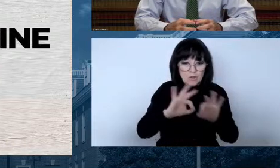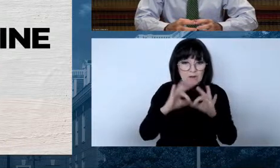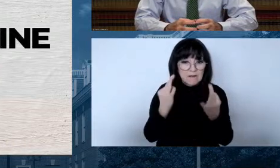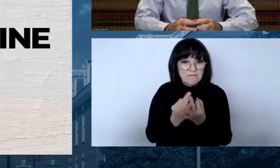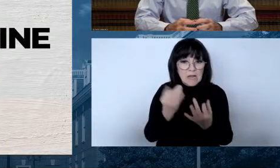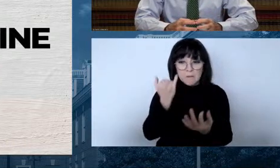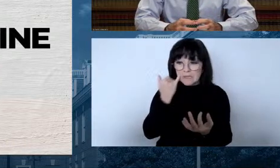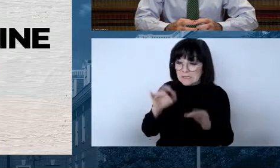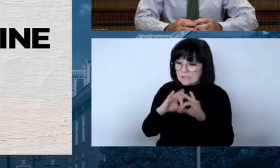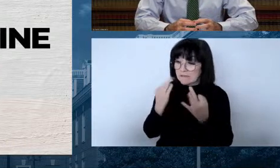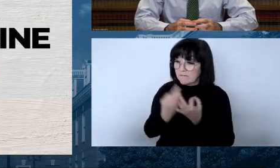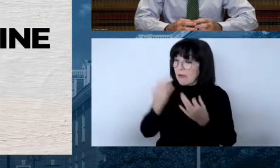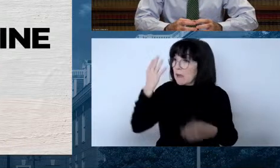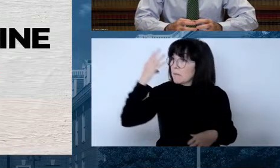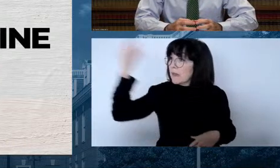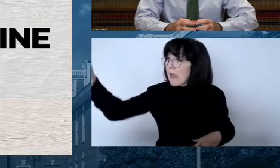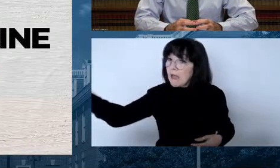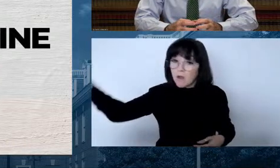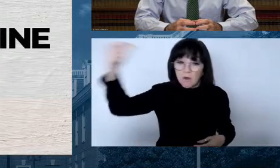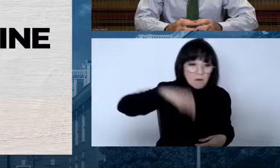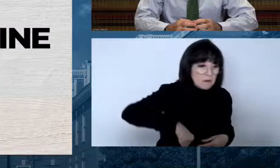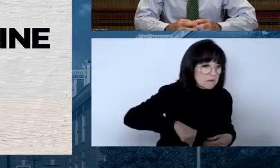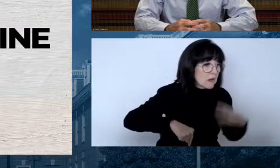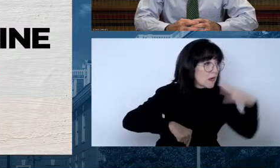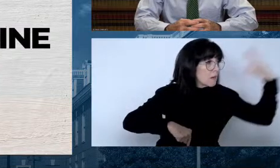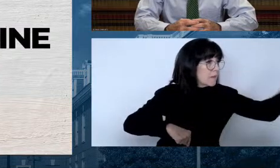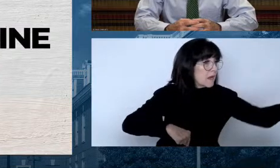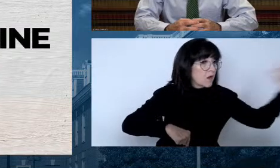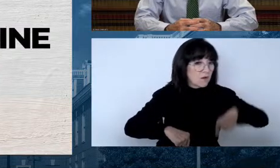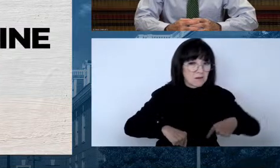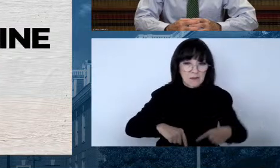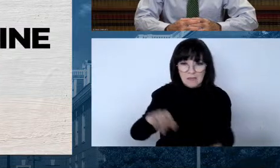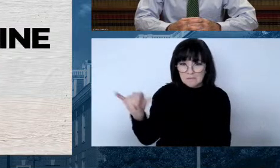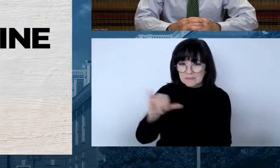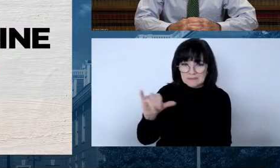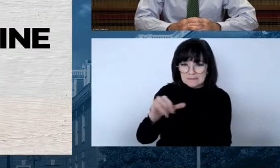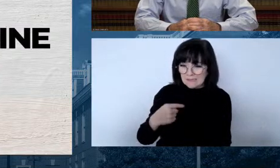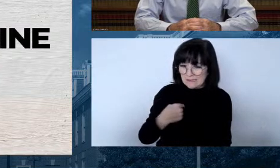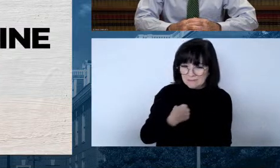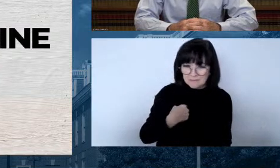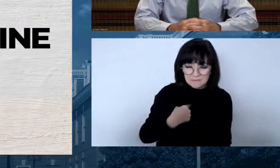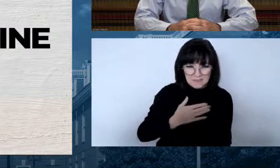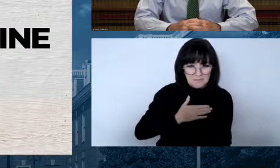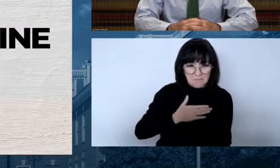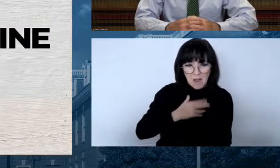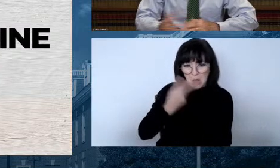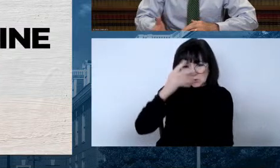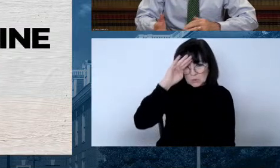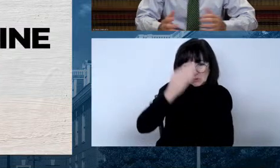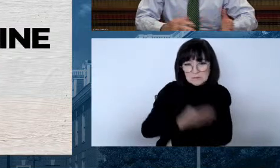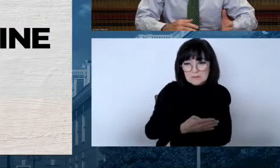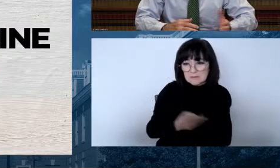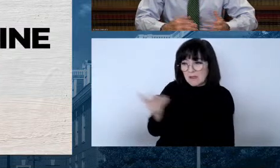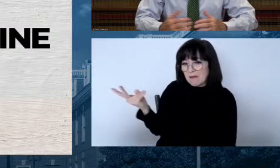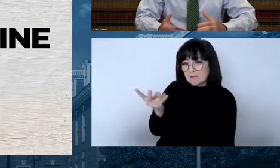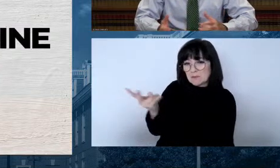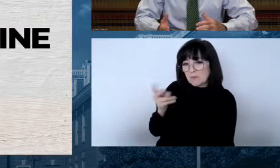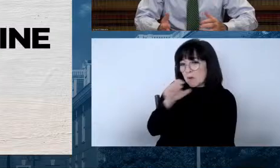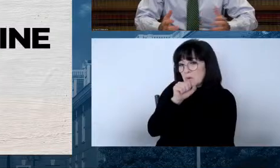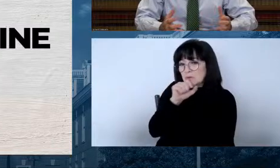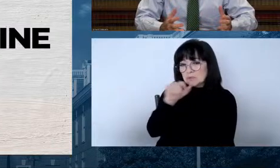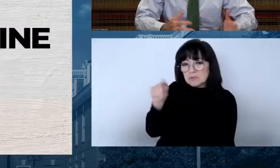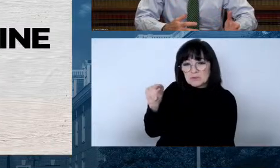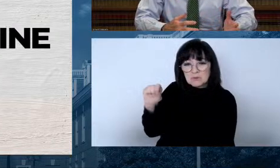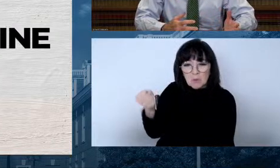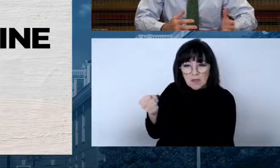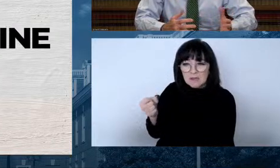always trying to keep track of my two 20-something-year-old sons who are moving around a lot. They're wearing their